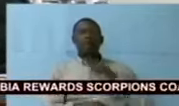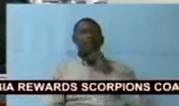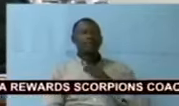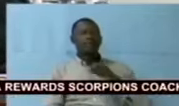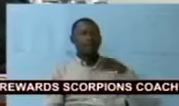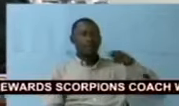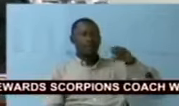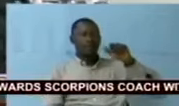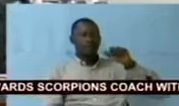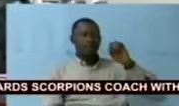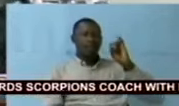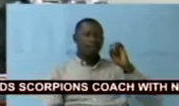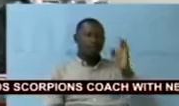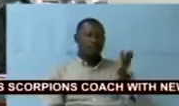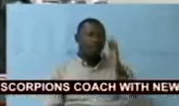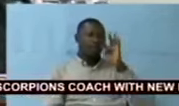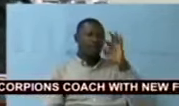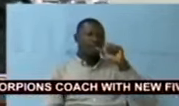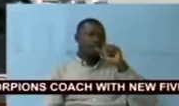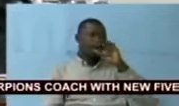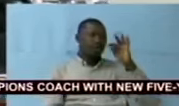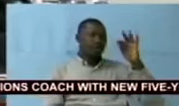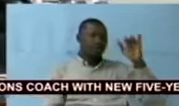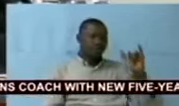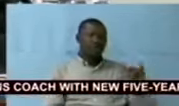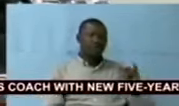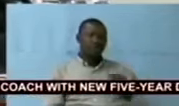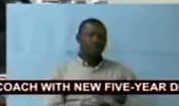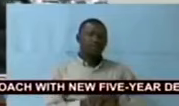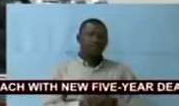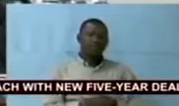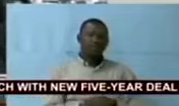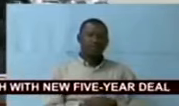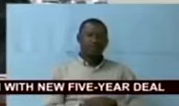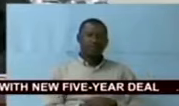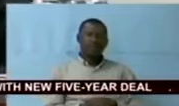Maifati. And then I am made to understand